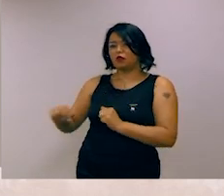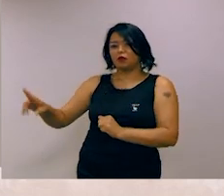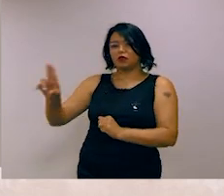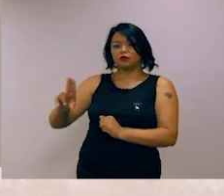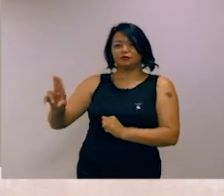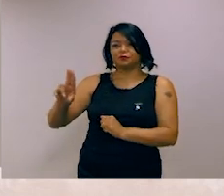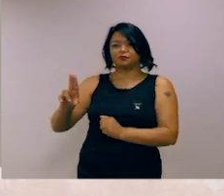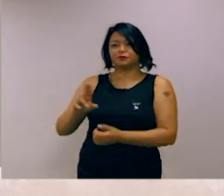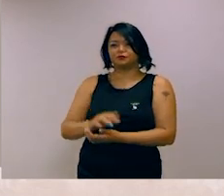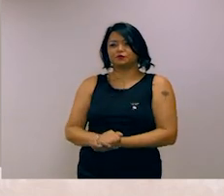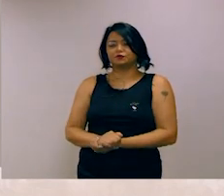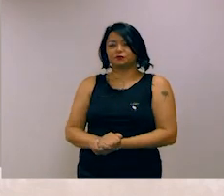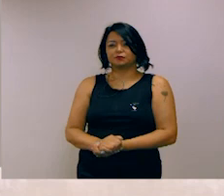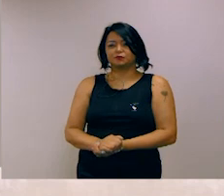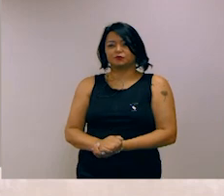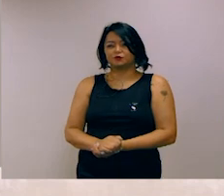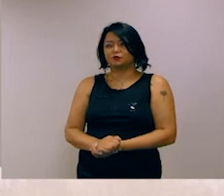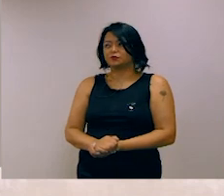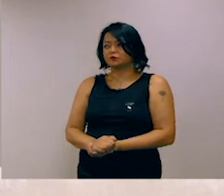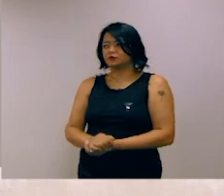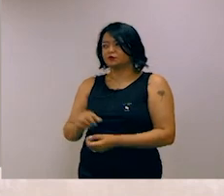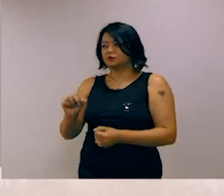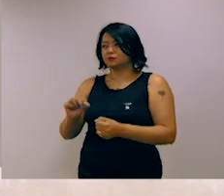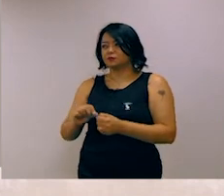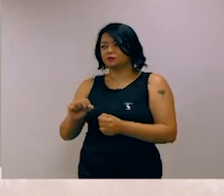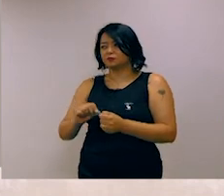a randomized control trial.